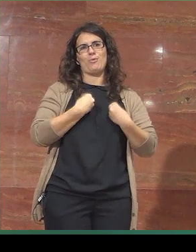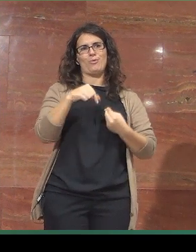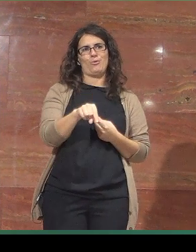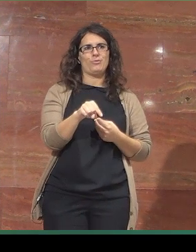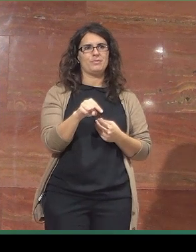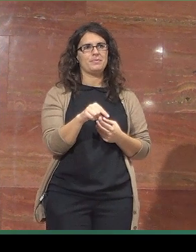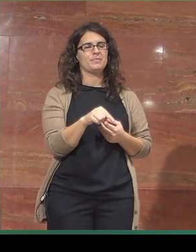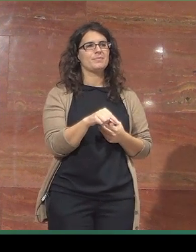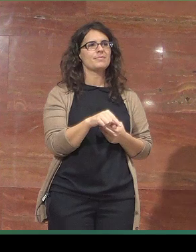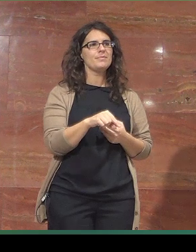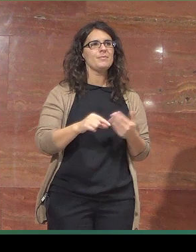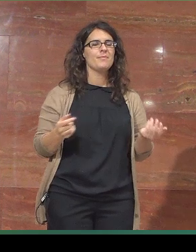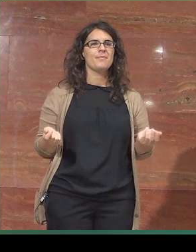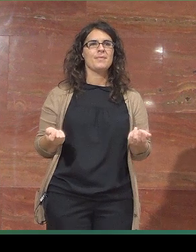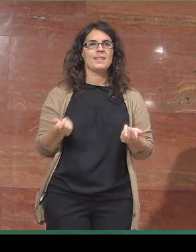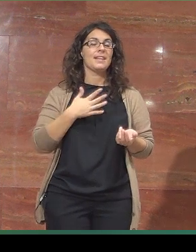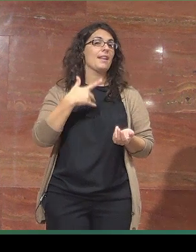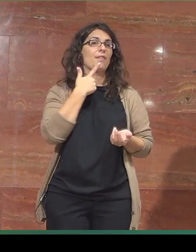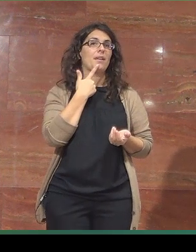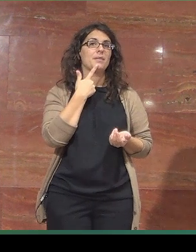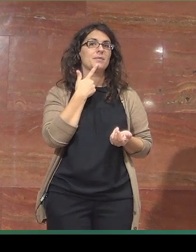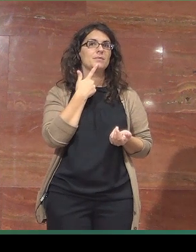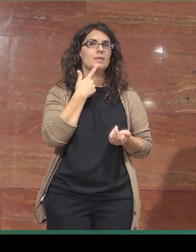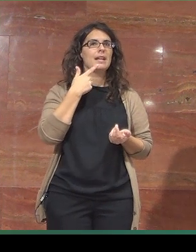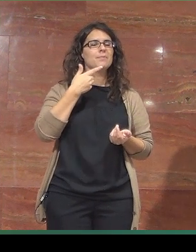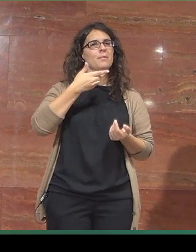sensory cues, not simply visual.